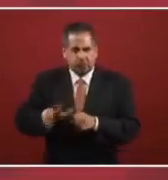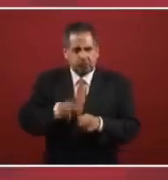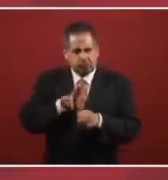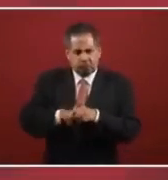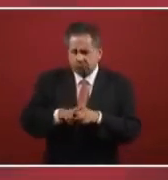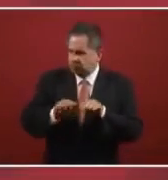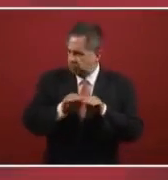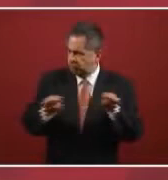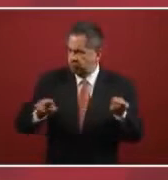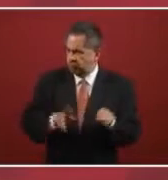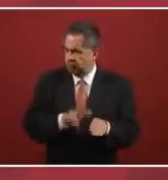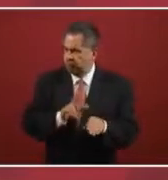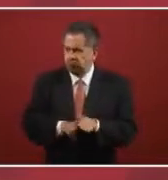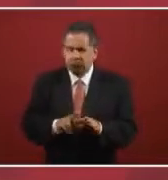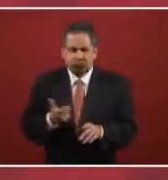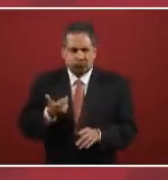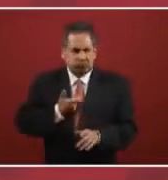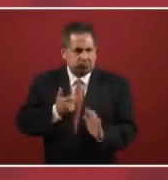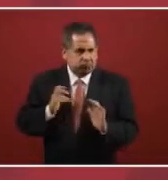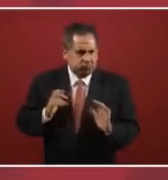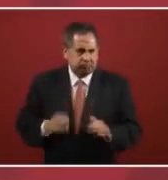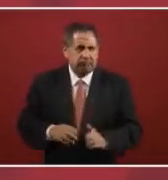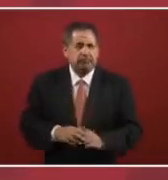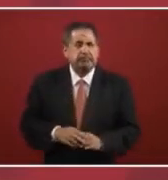just median.